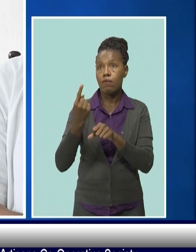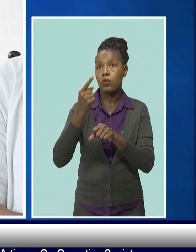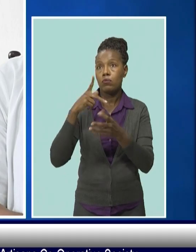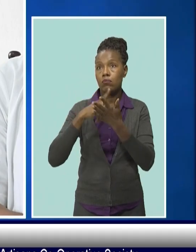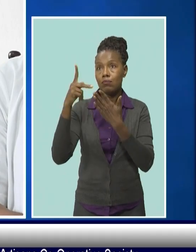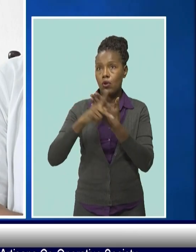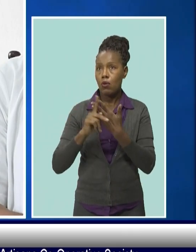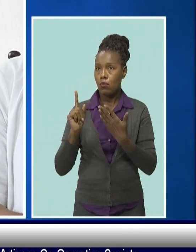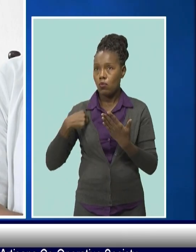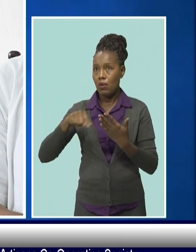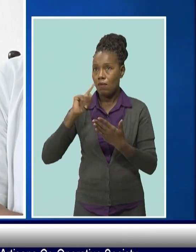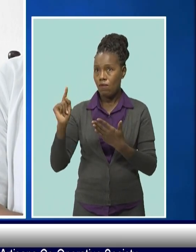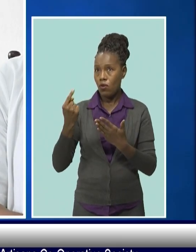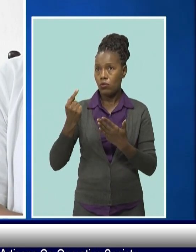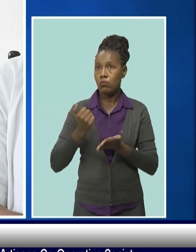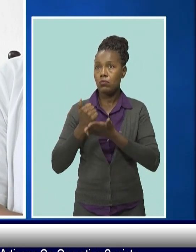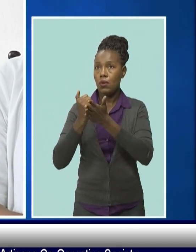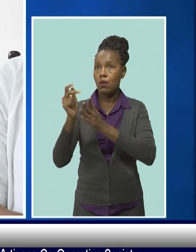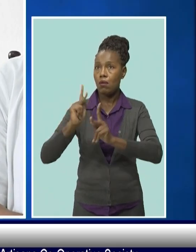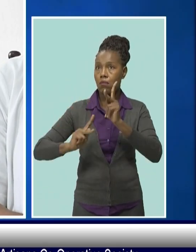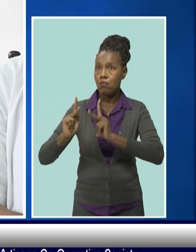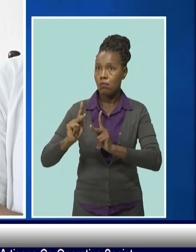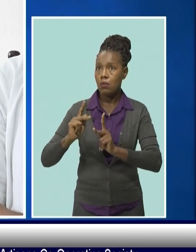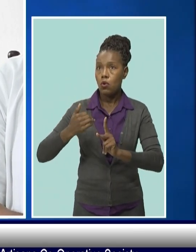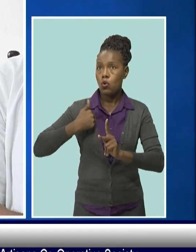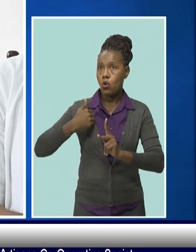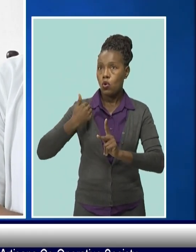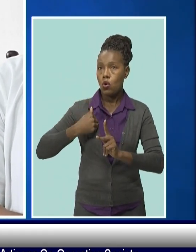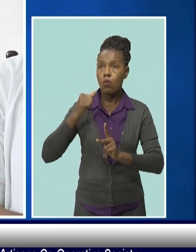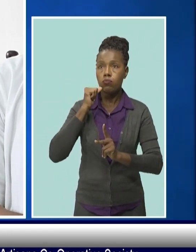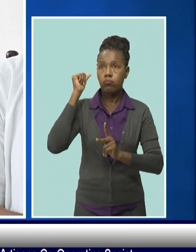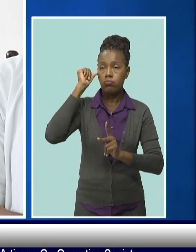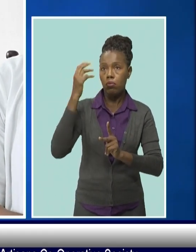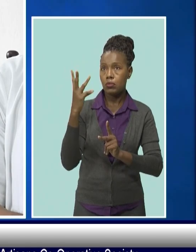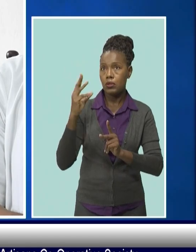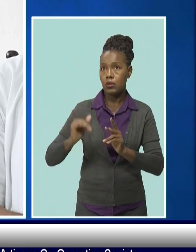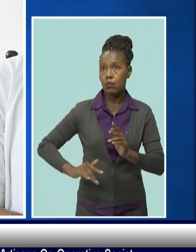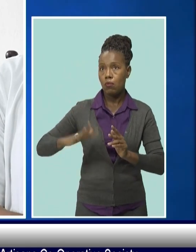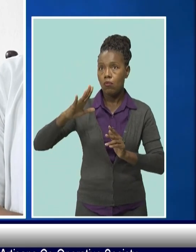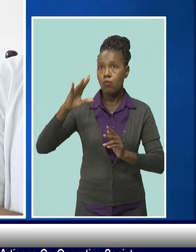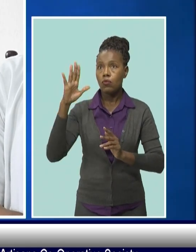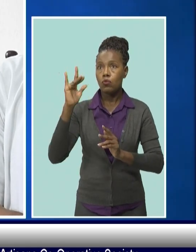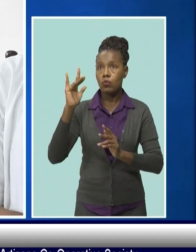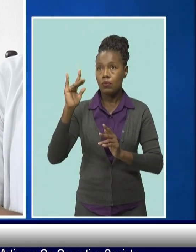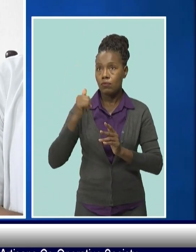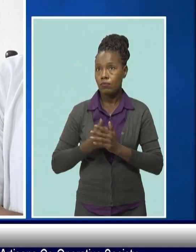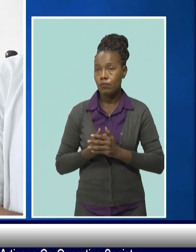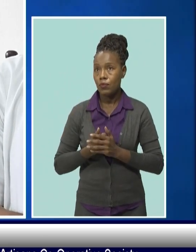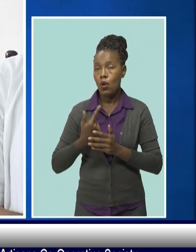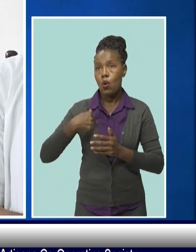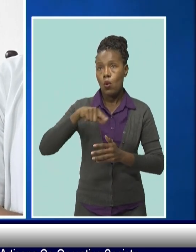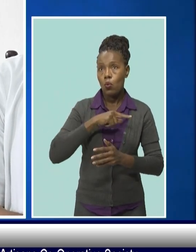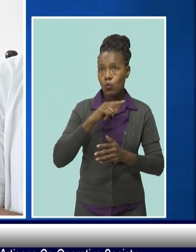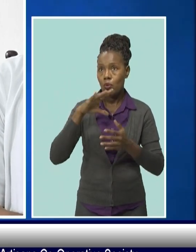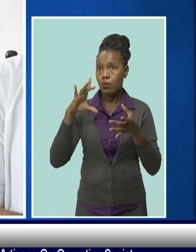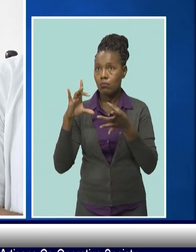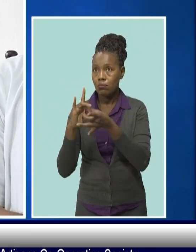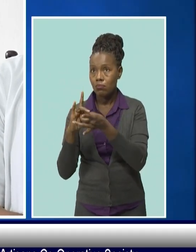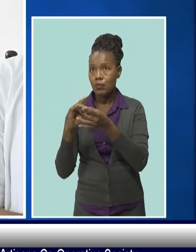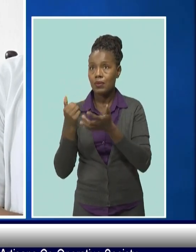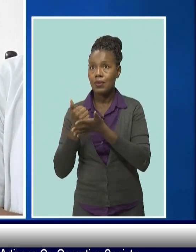bring young adults from the age of 16 to 25, in line with the Barbados Contractors and Artisans Cooperative Society